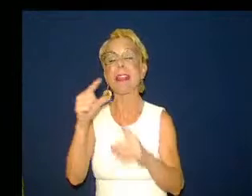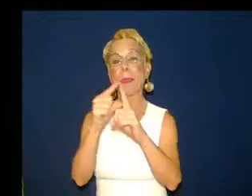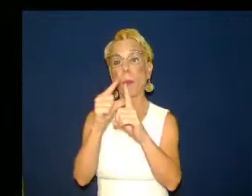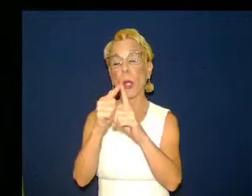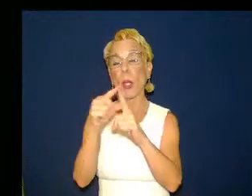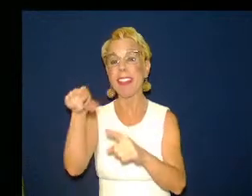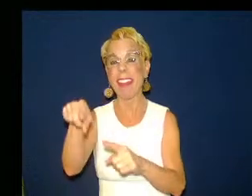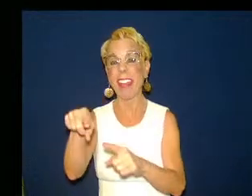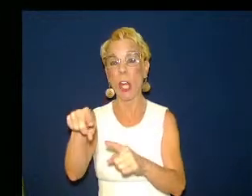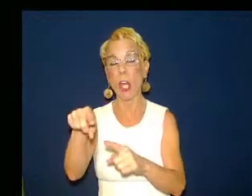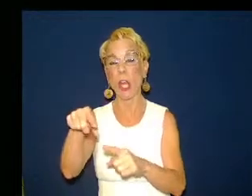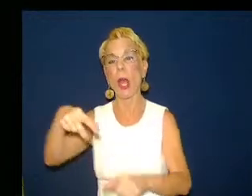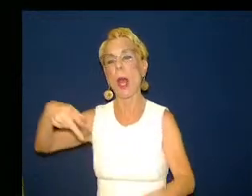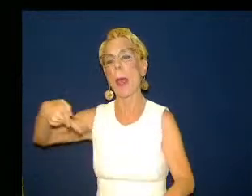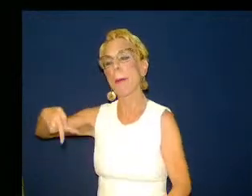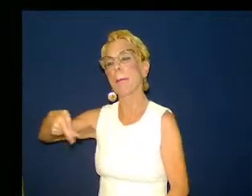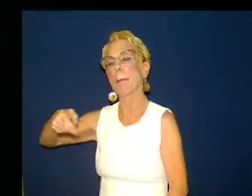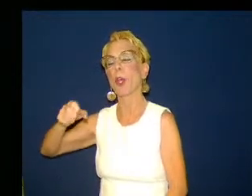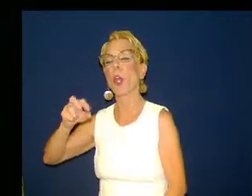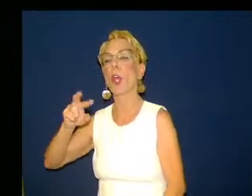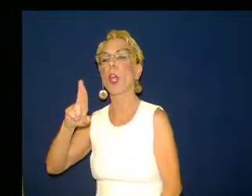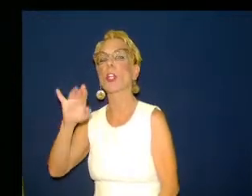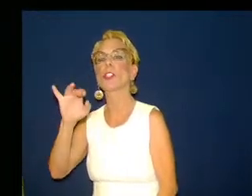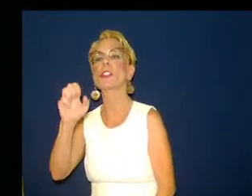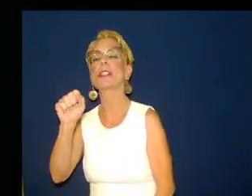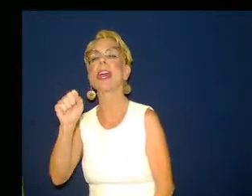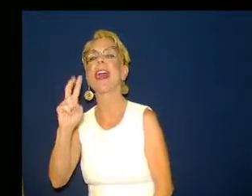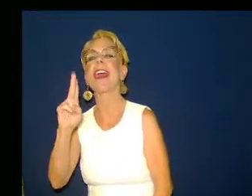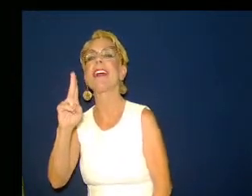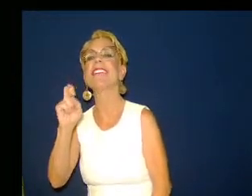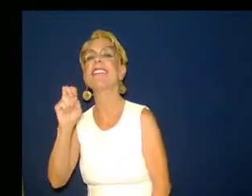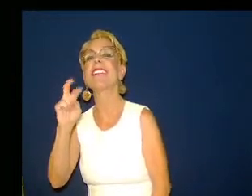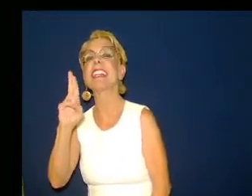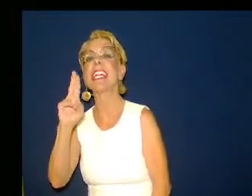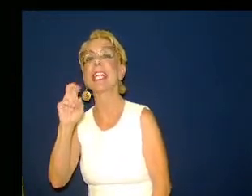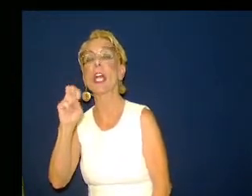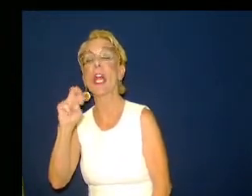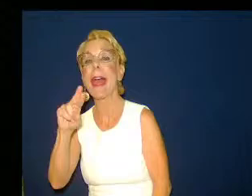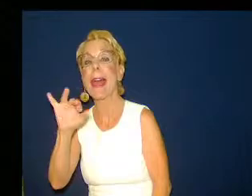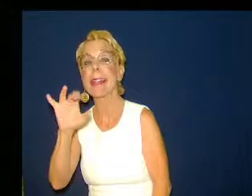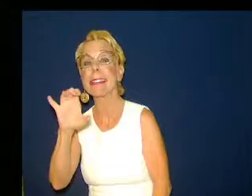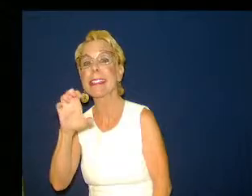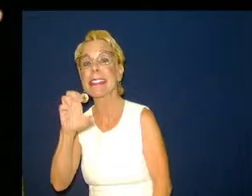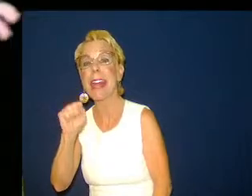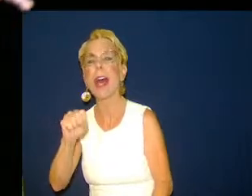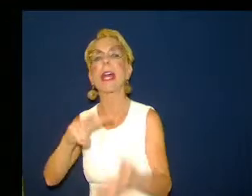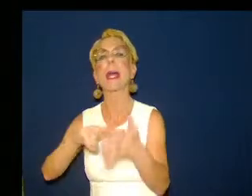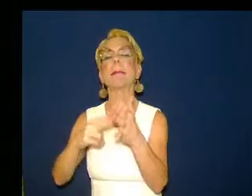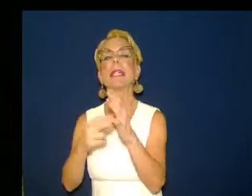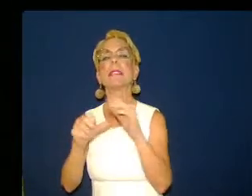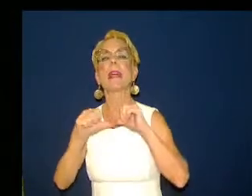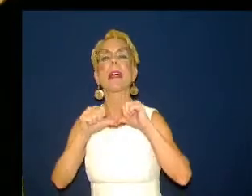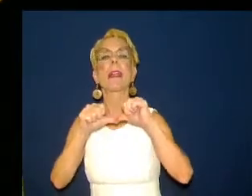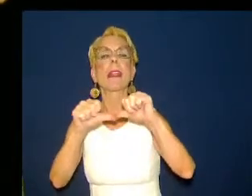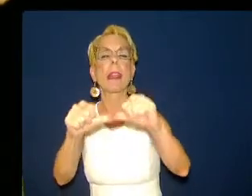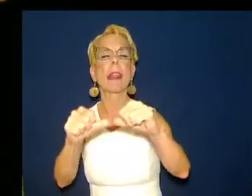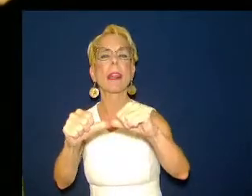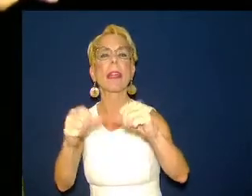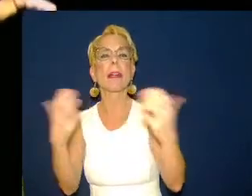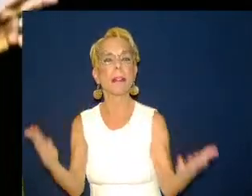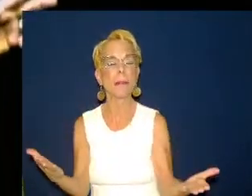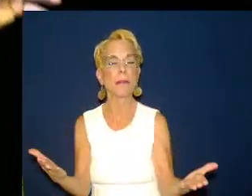again. And perseverance, there's a simple definition up there that says this: persistence in doing